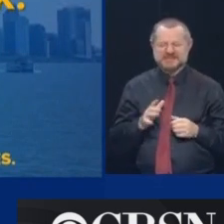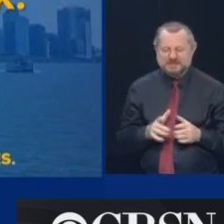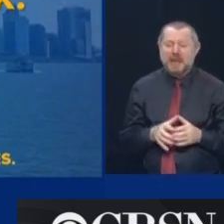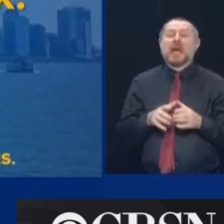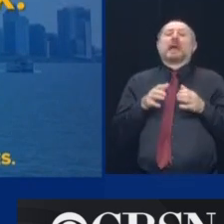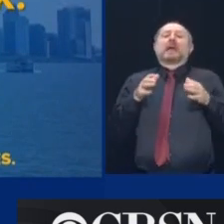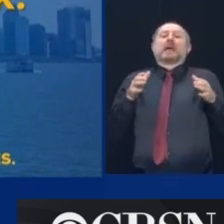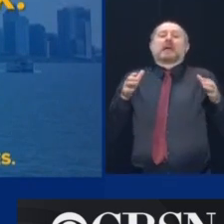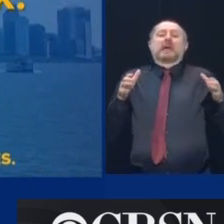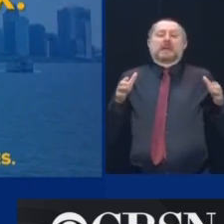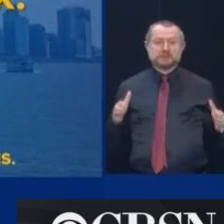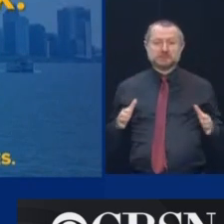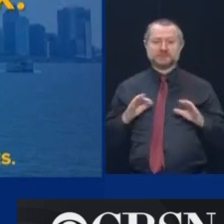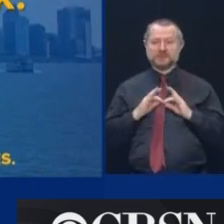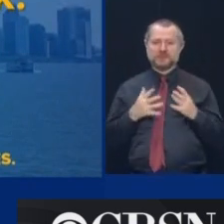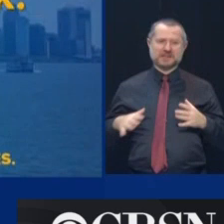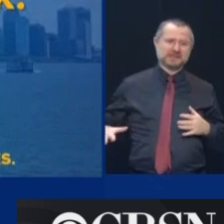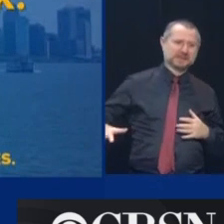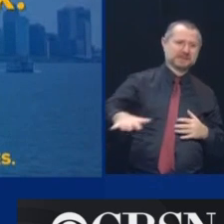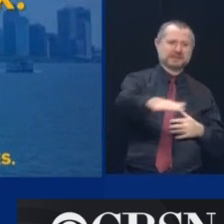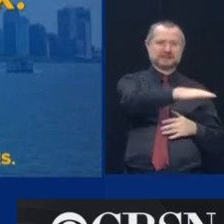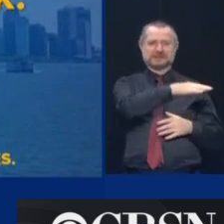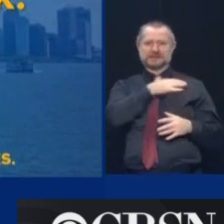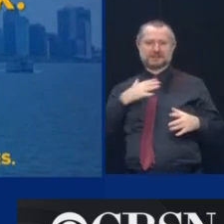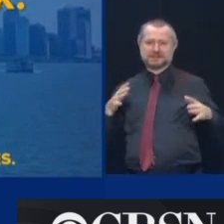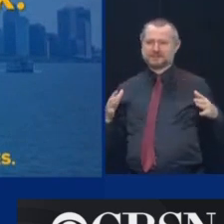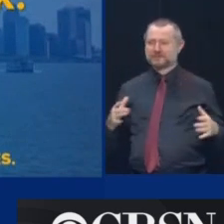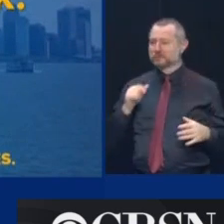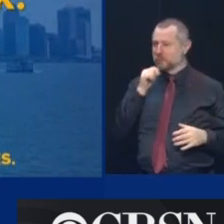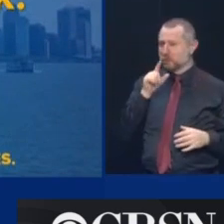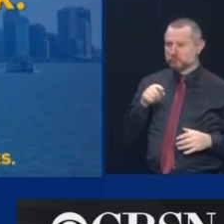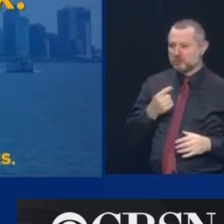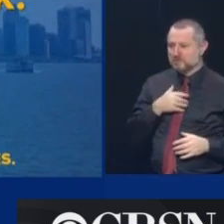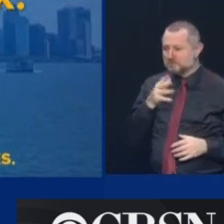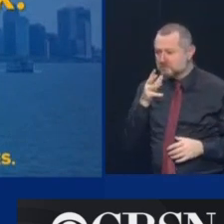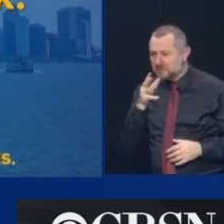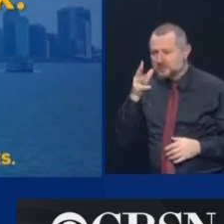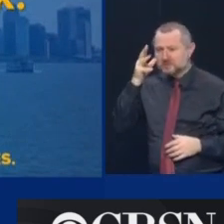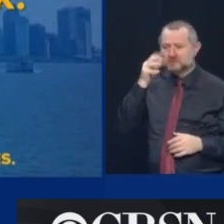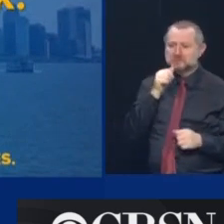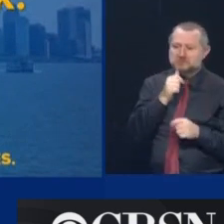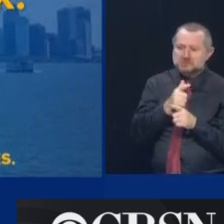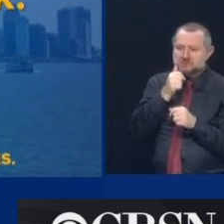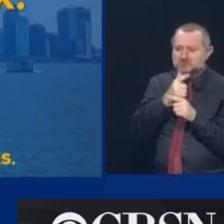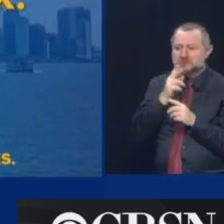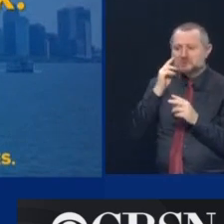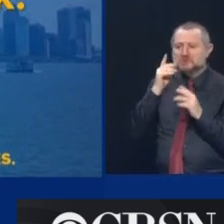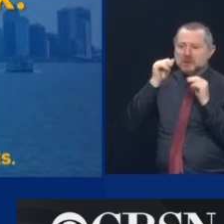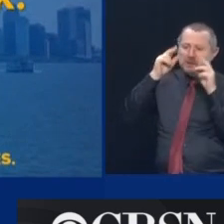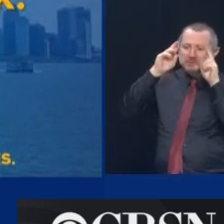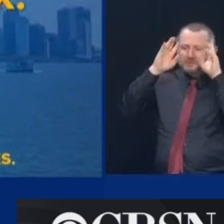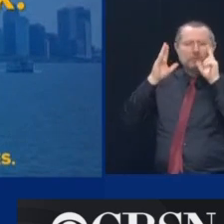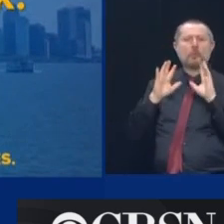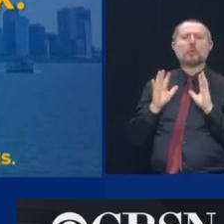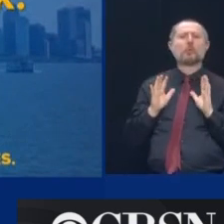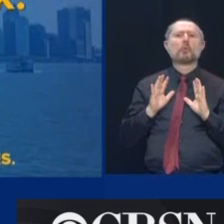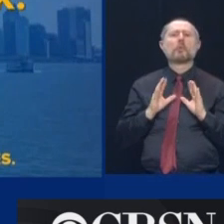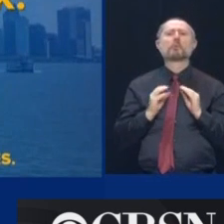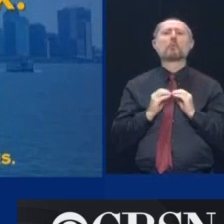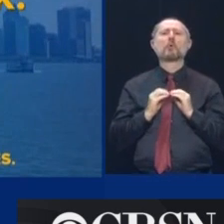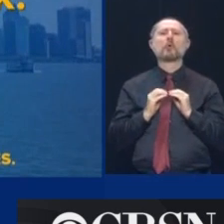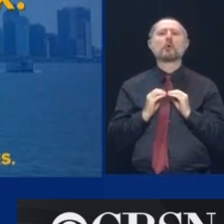Our family is not just our immediate family. It's not even just the extended family. What we